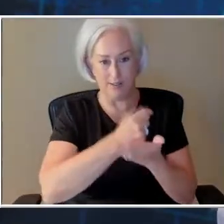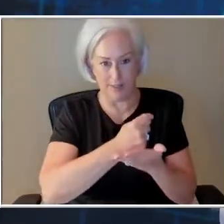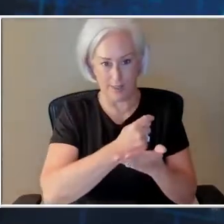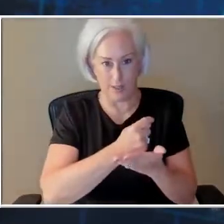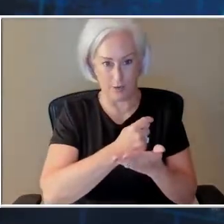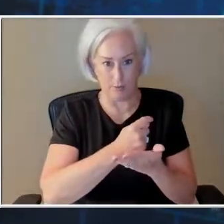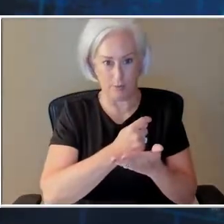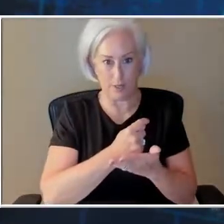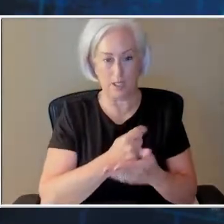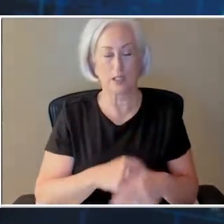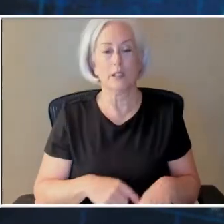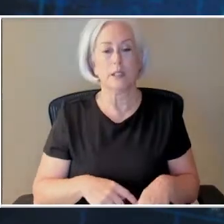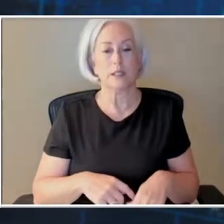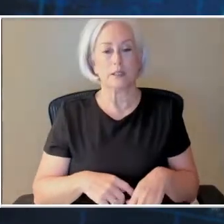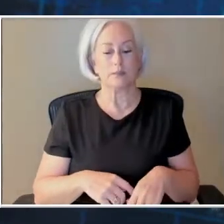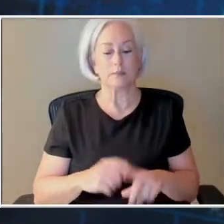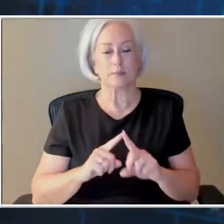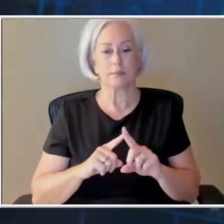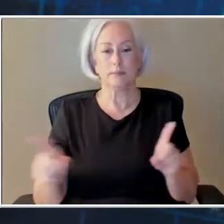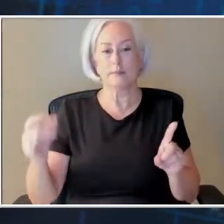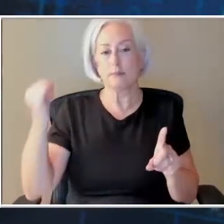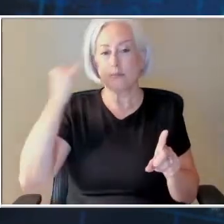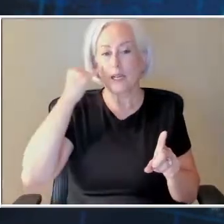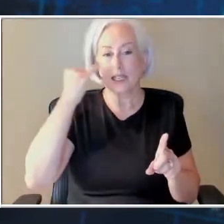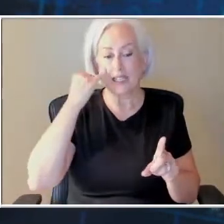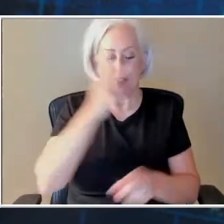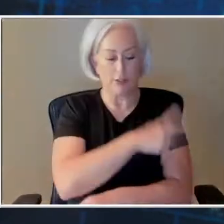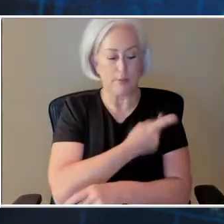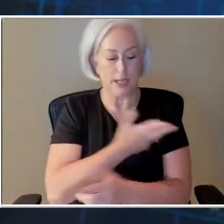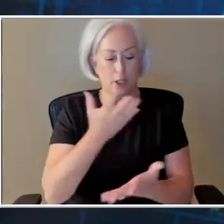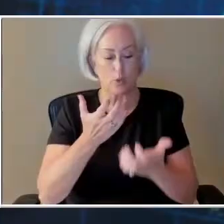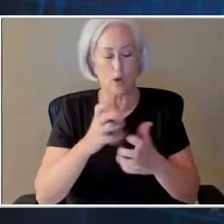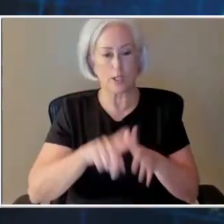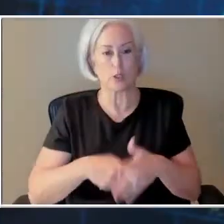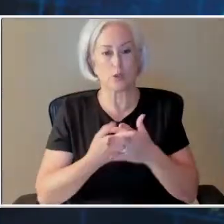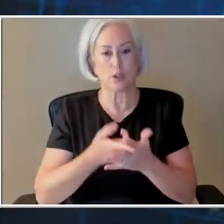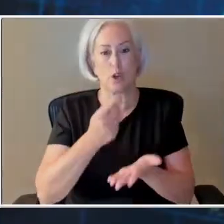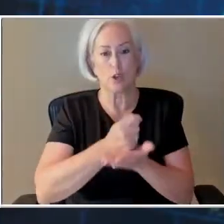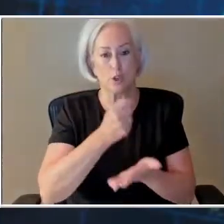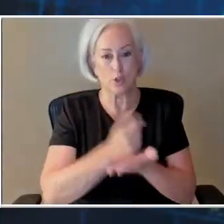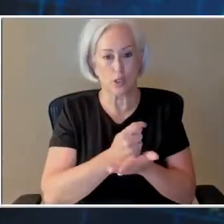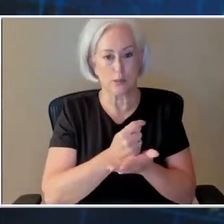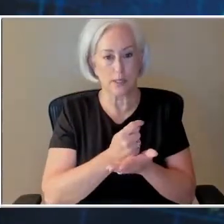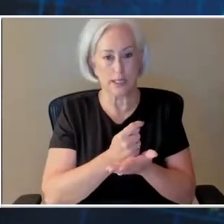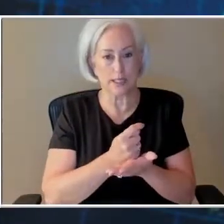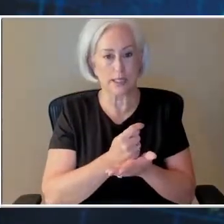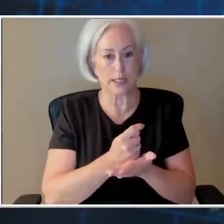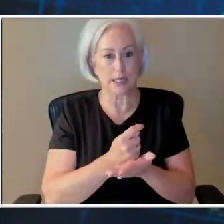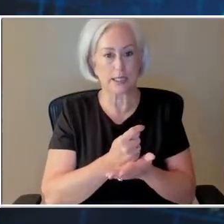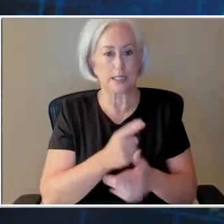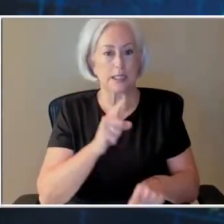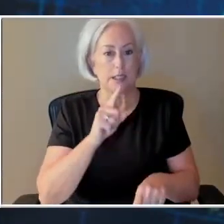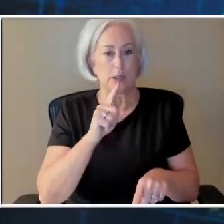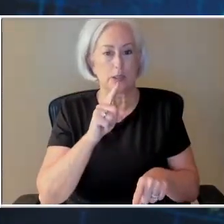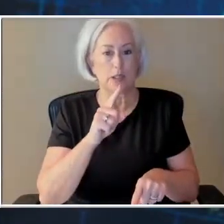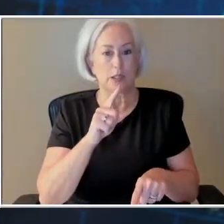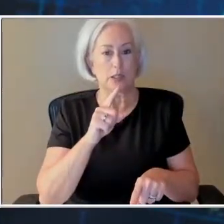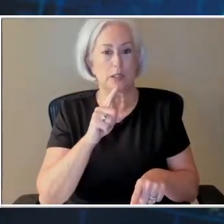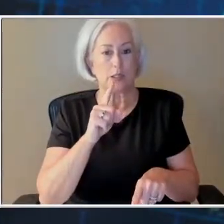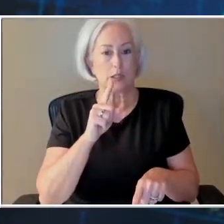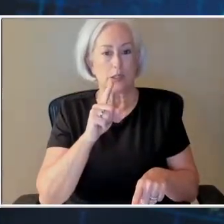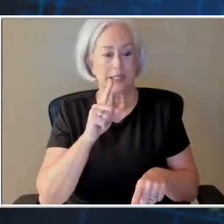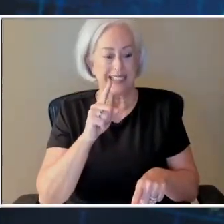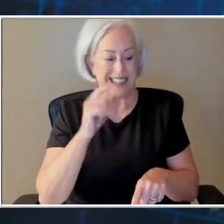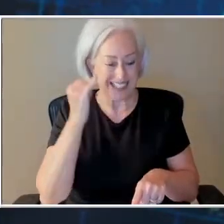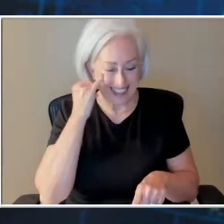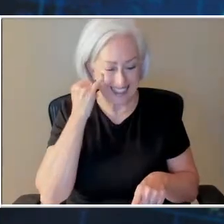like just wants to start treatment and say you want to do CAR T cell, we can't get that, approved. So it's approved if the patient failed the first line